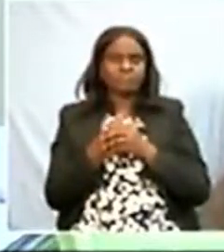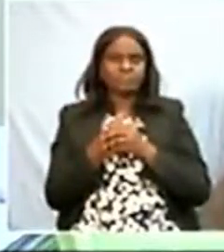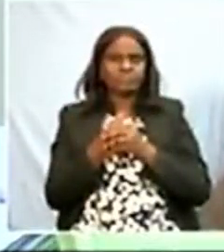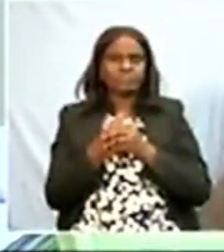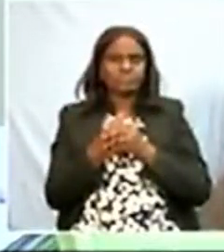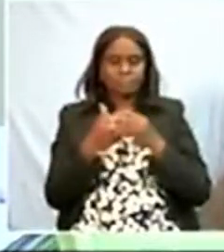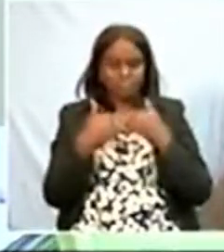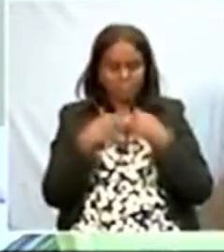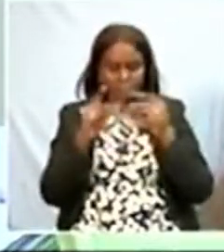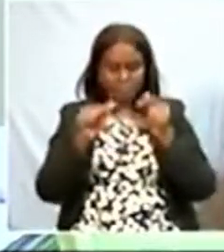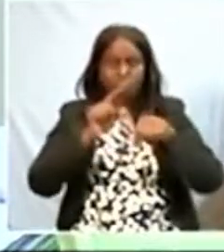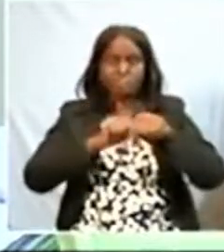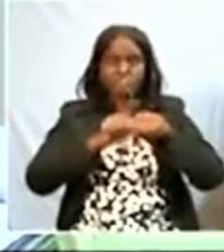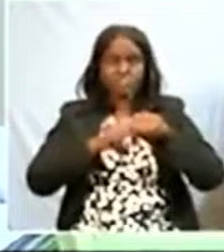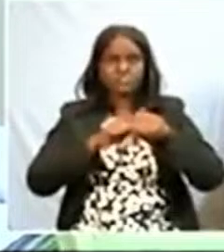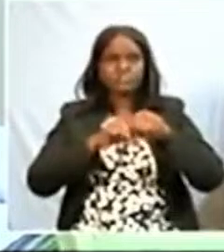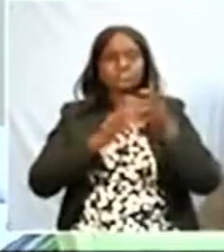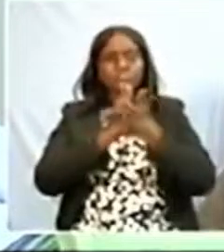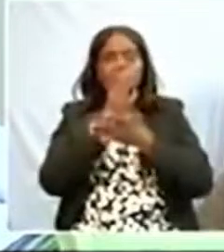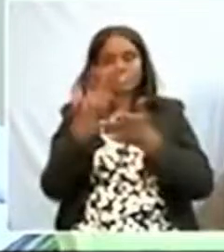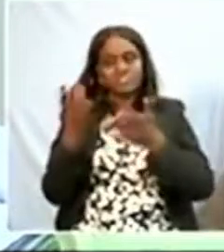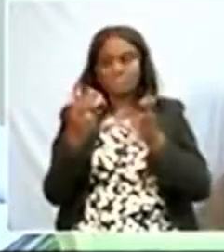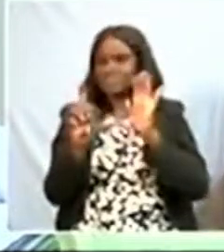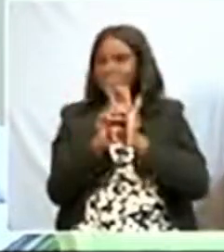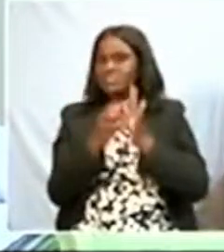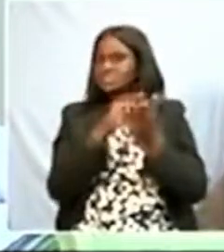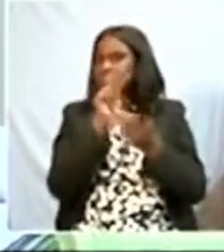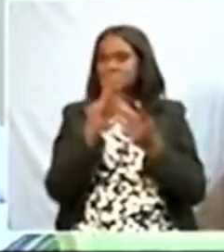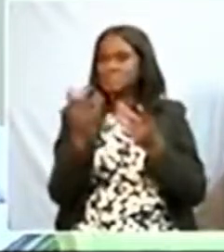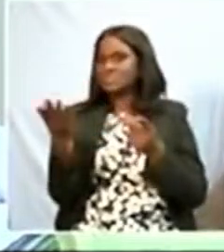we have reached the time that you are doing a correct thing, like this.